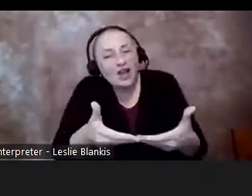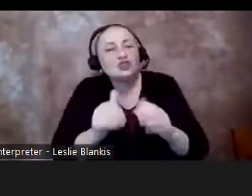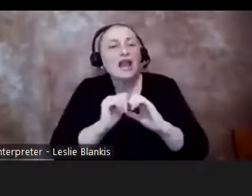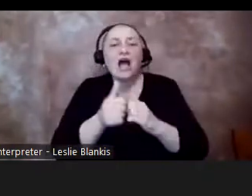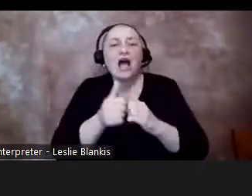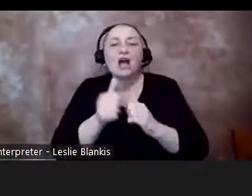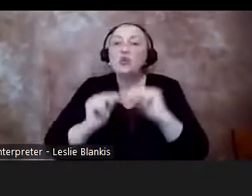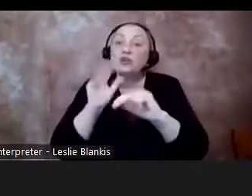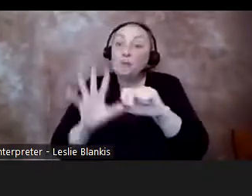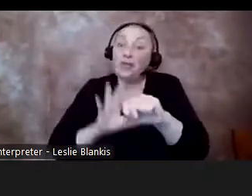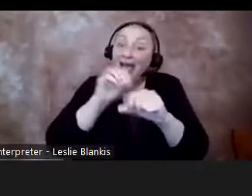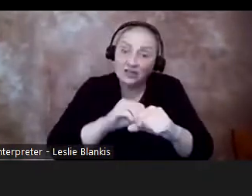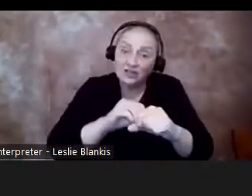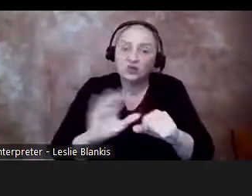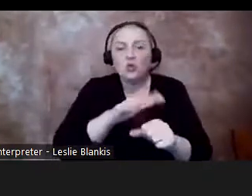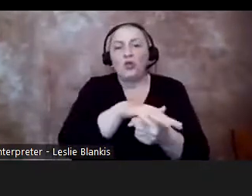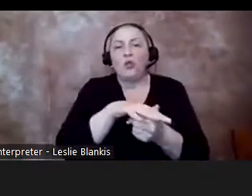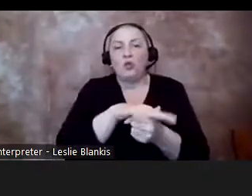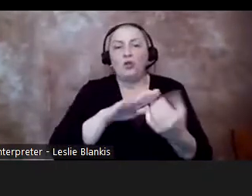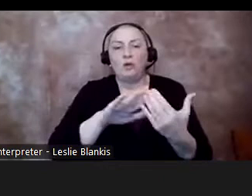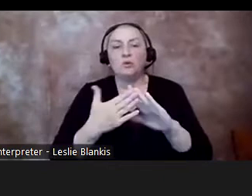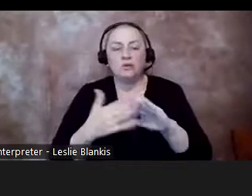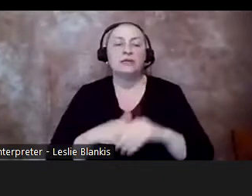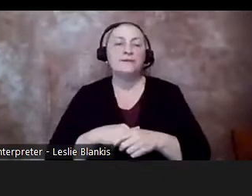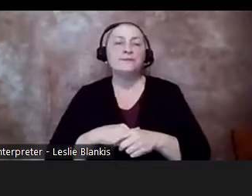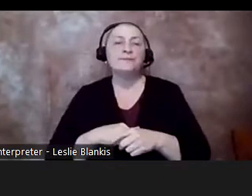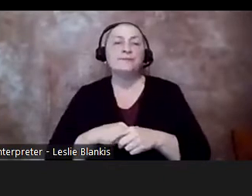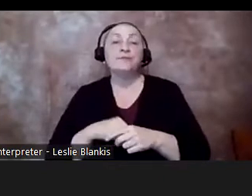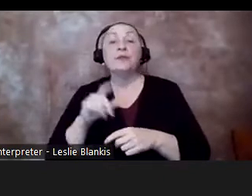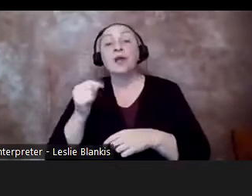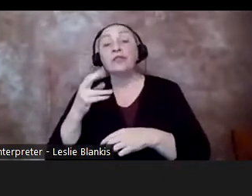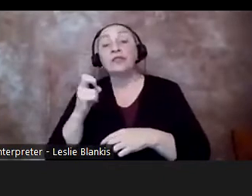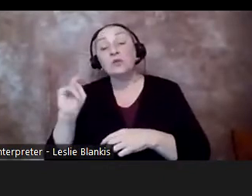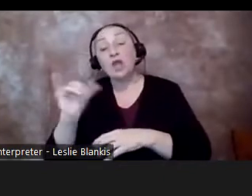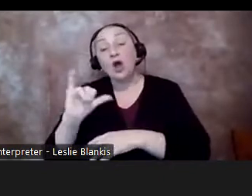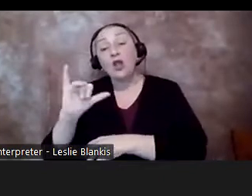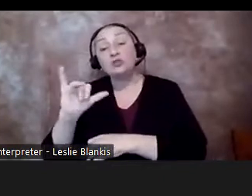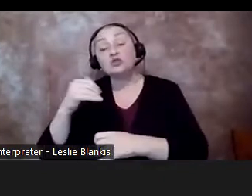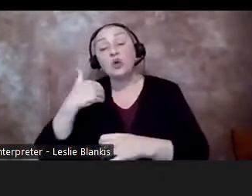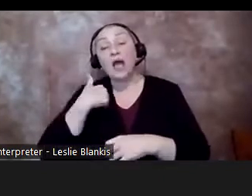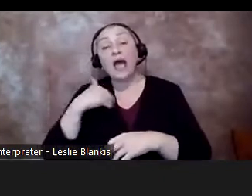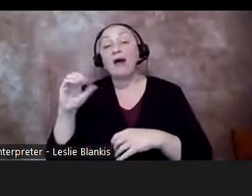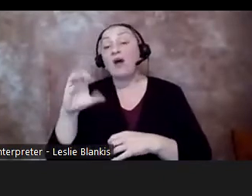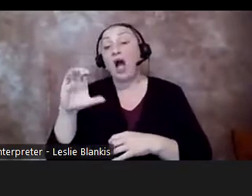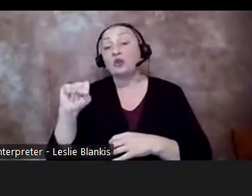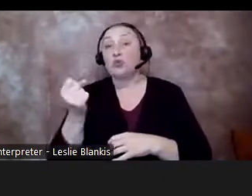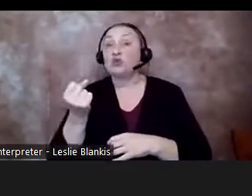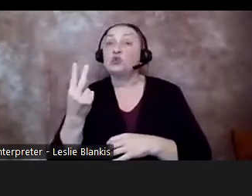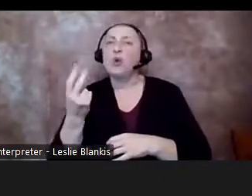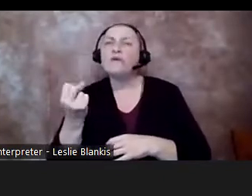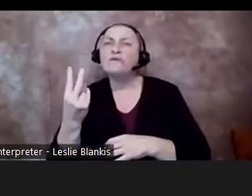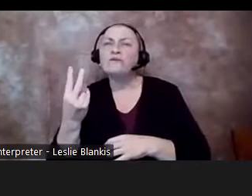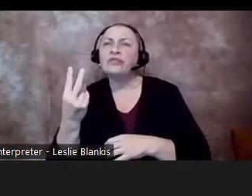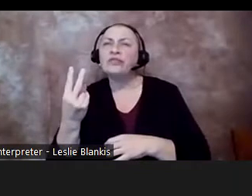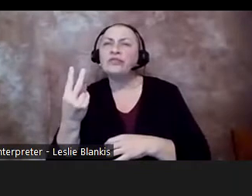that in your local community. And then we also have October 12th,